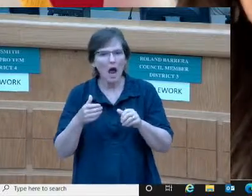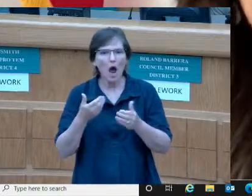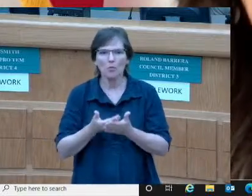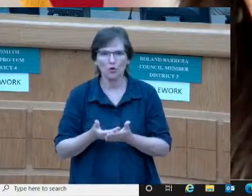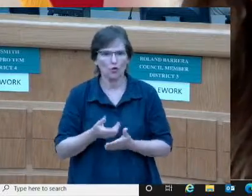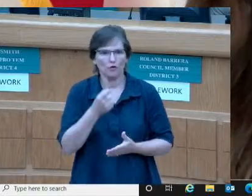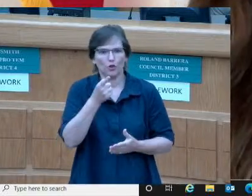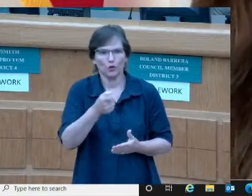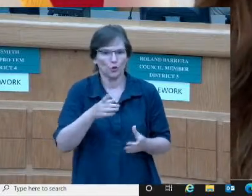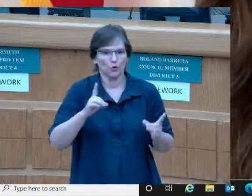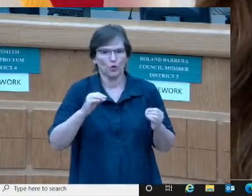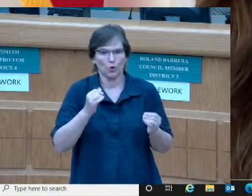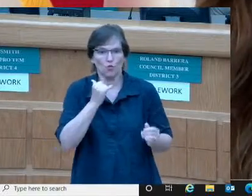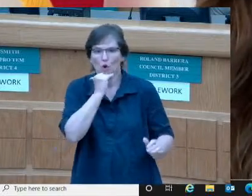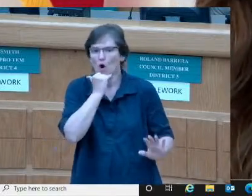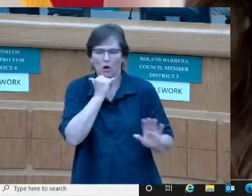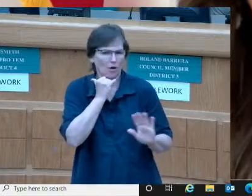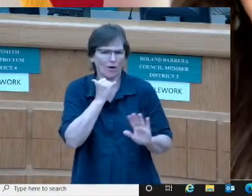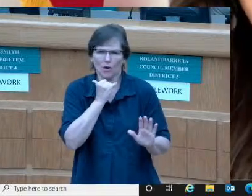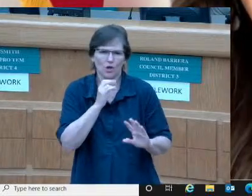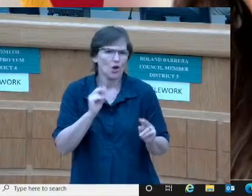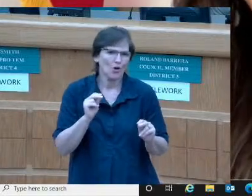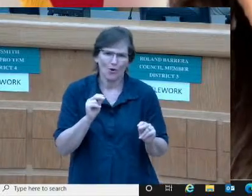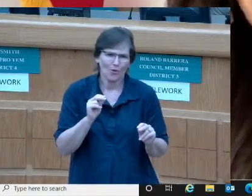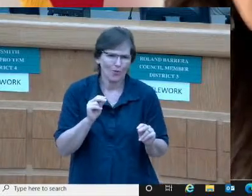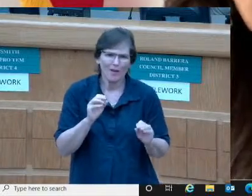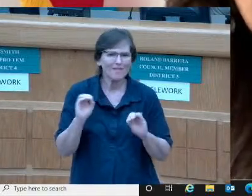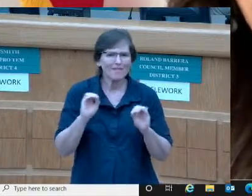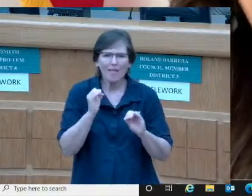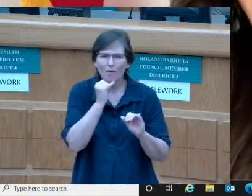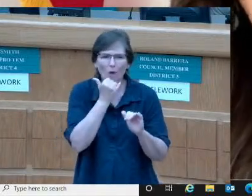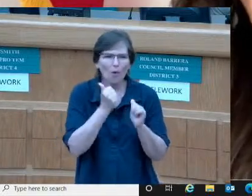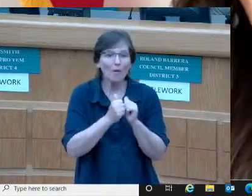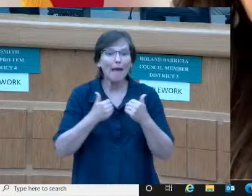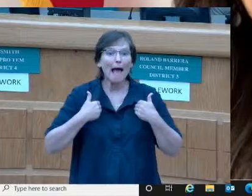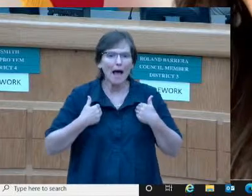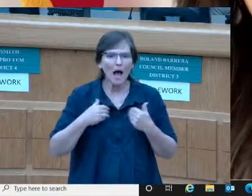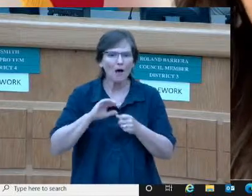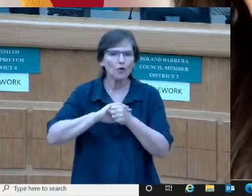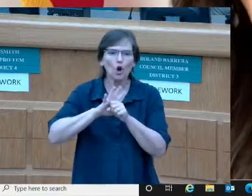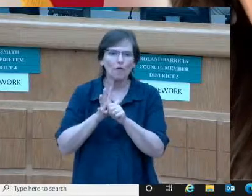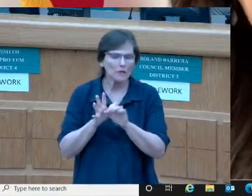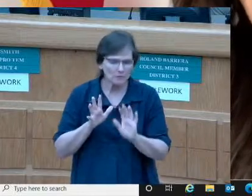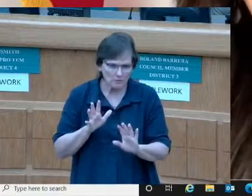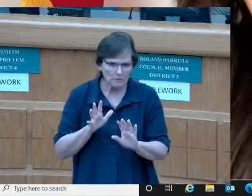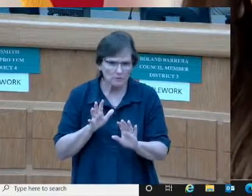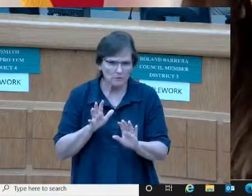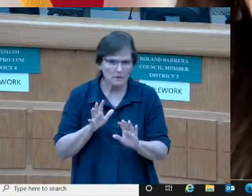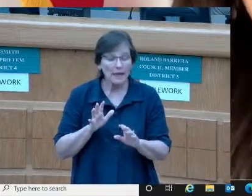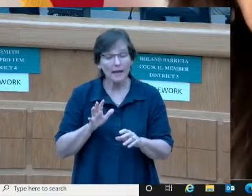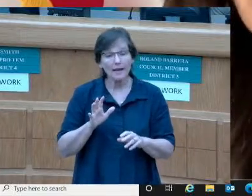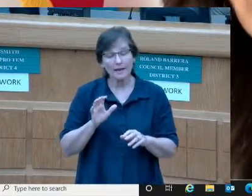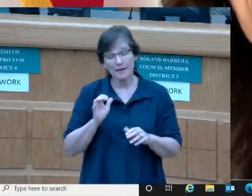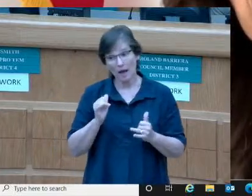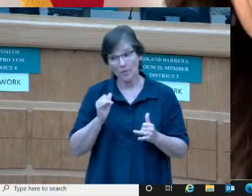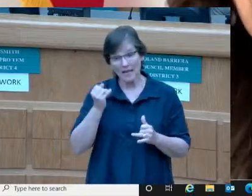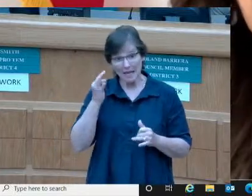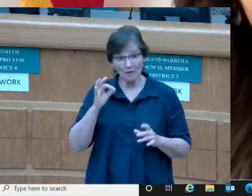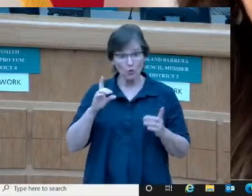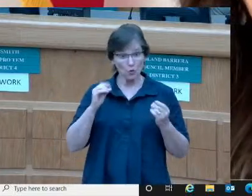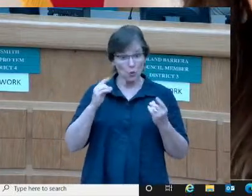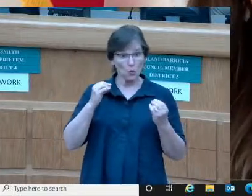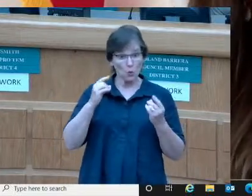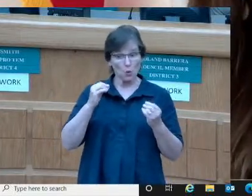of anything you've done wrong. Now, of course, there are ways to get COVID from doing all the wrong